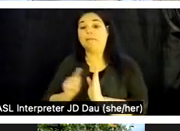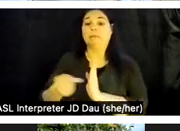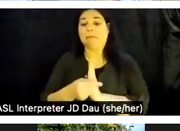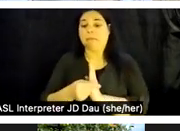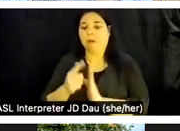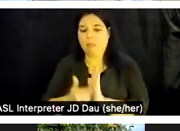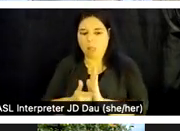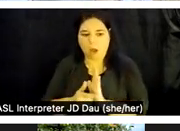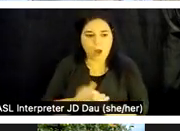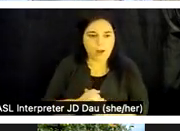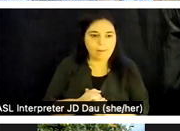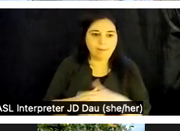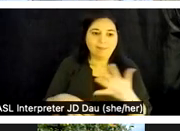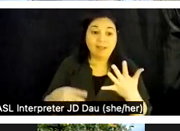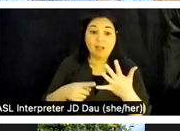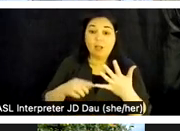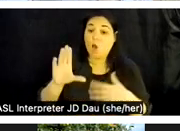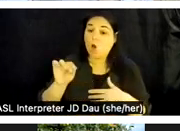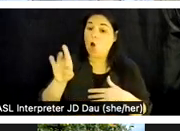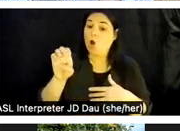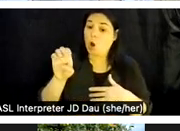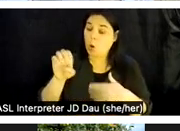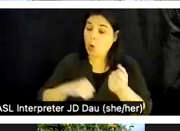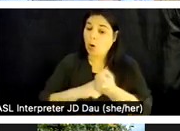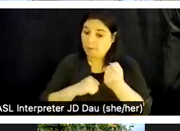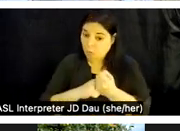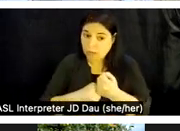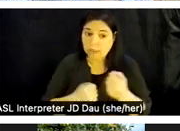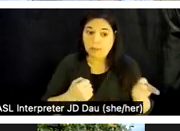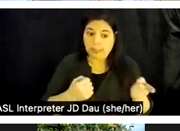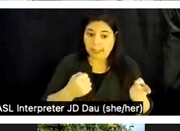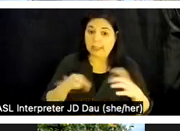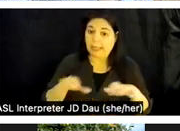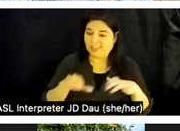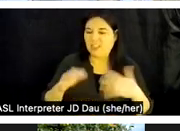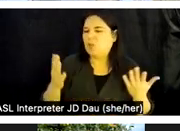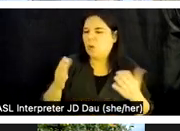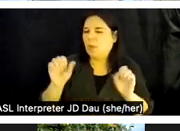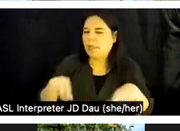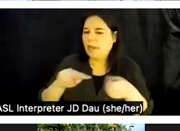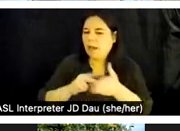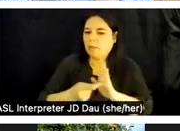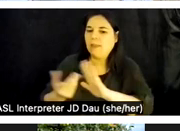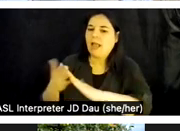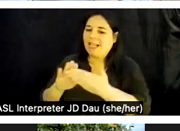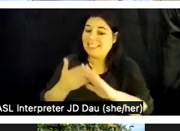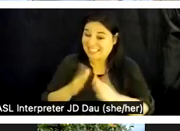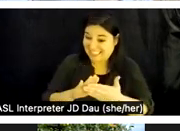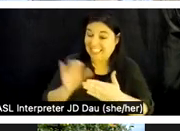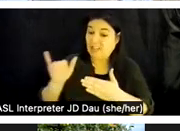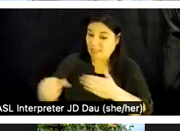Code enforcement activities. In other words, a city's enforcing